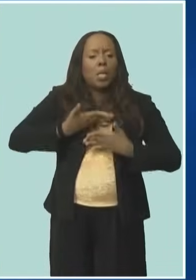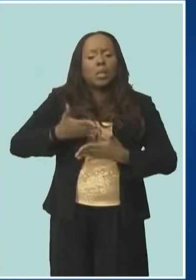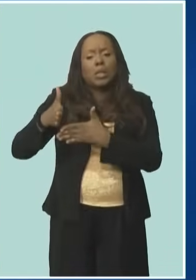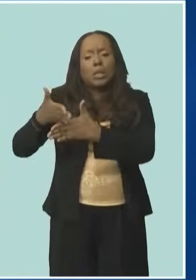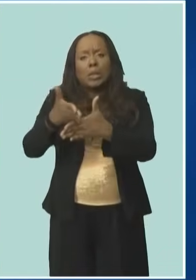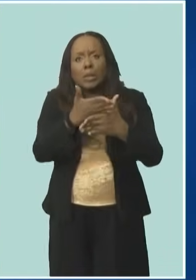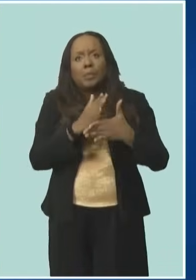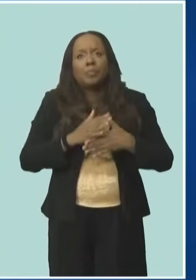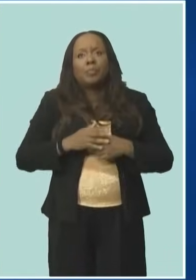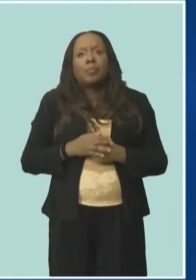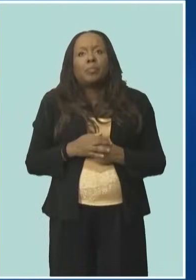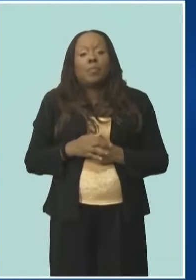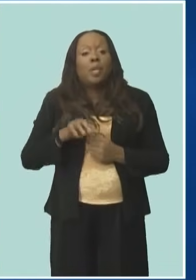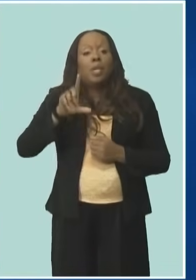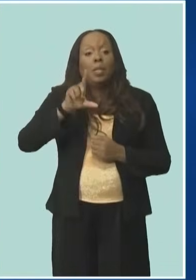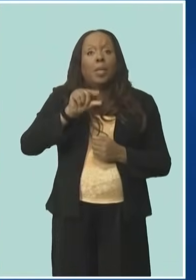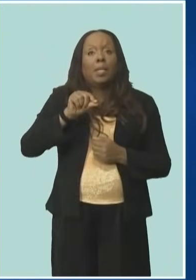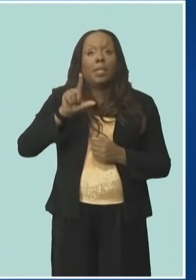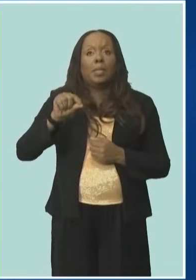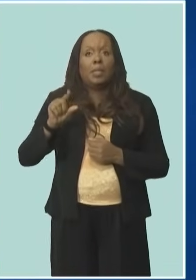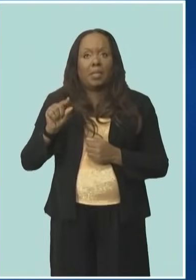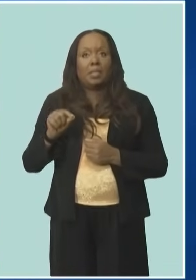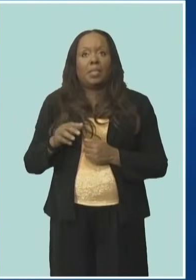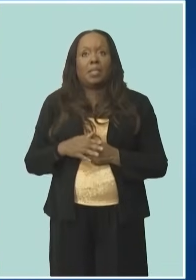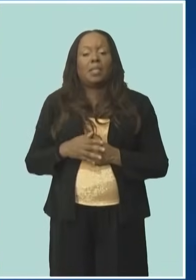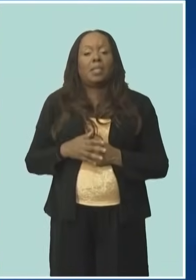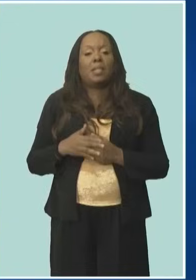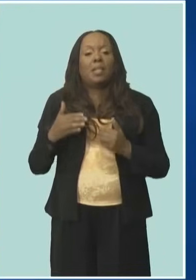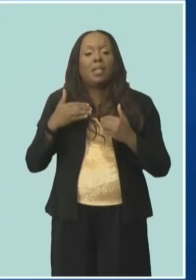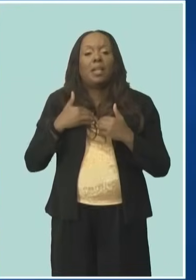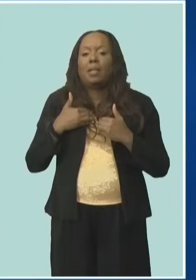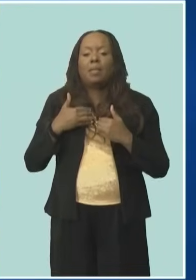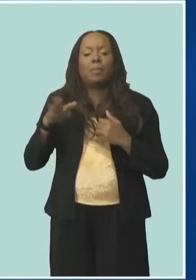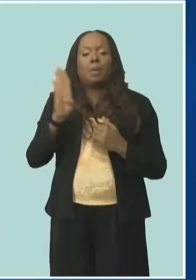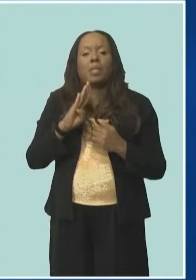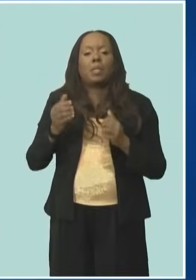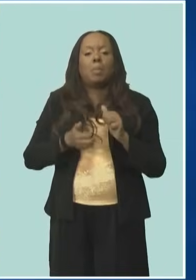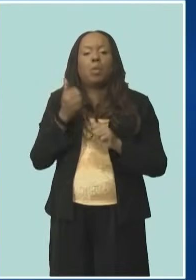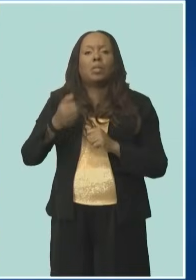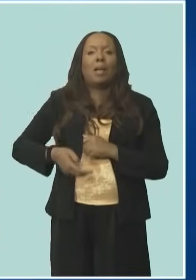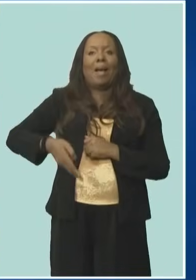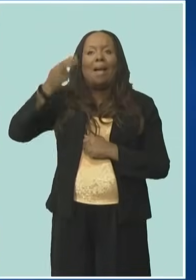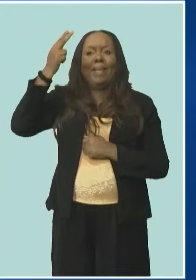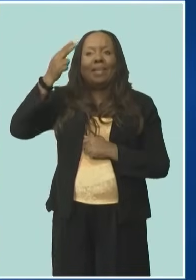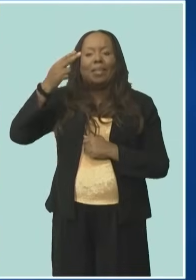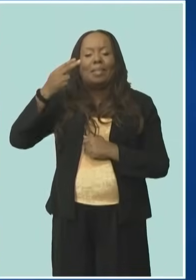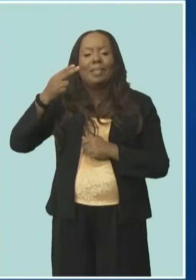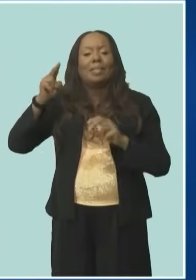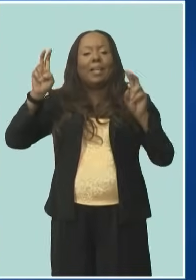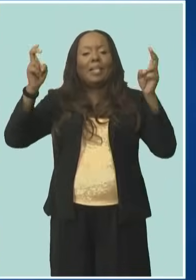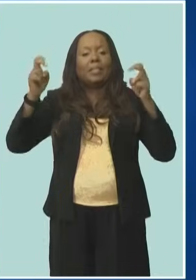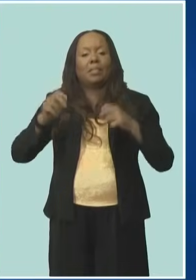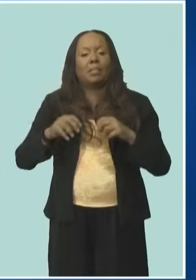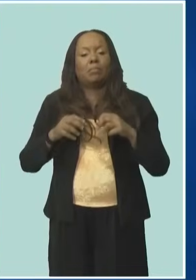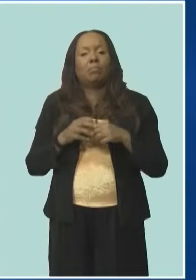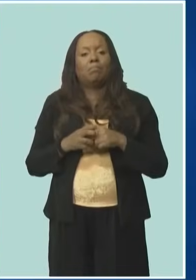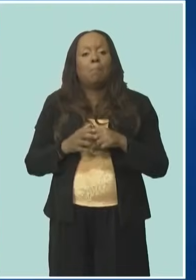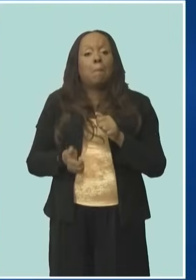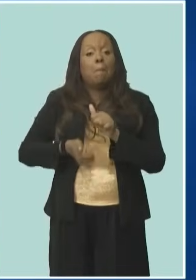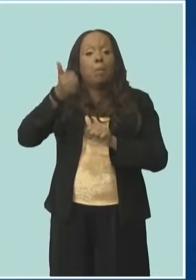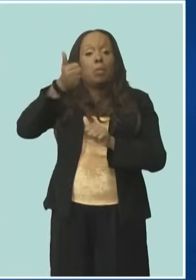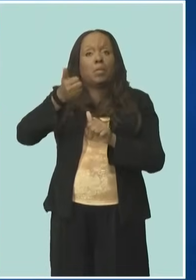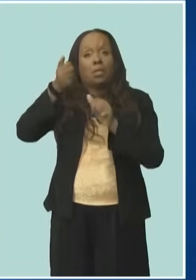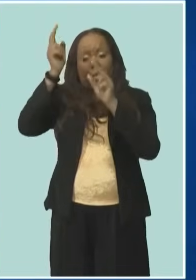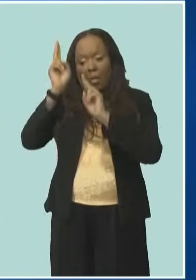his lifelong contribution was recognized with the nation's highest title, the Most Honourable. There's a lot of satisfaction